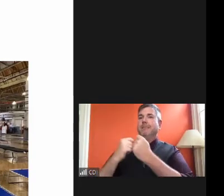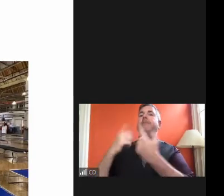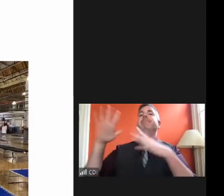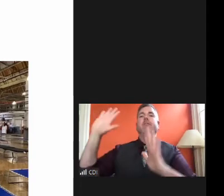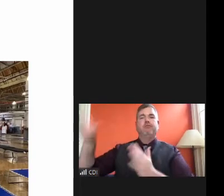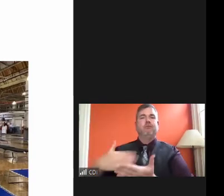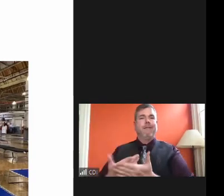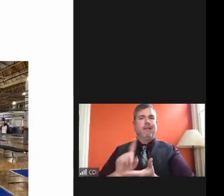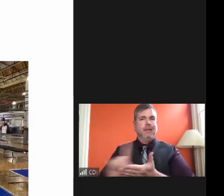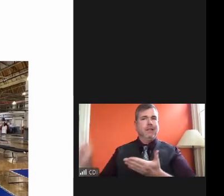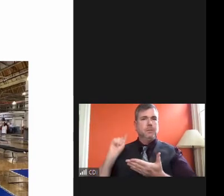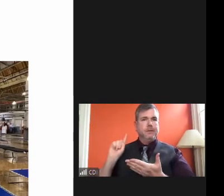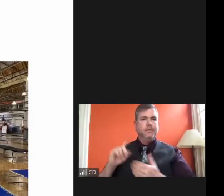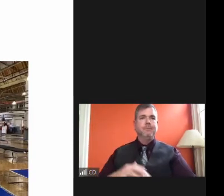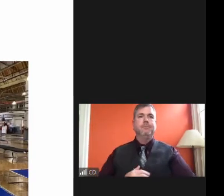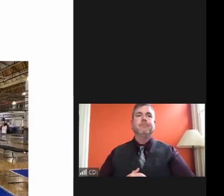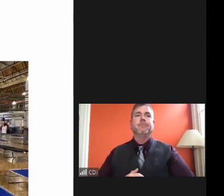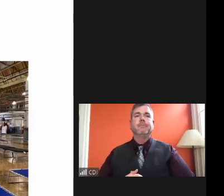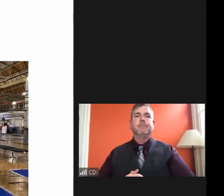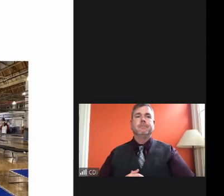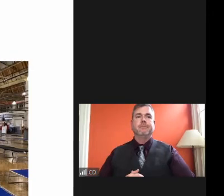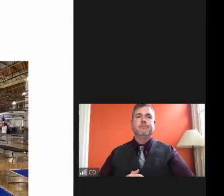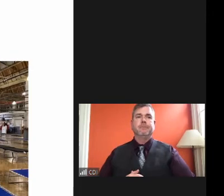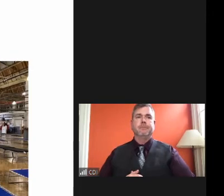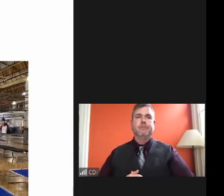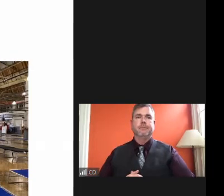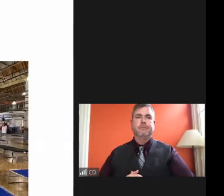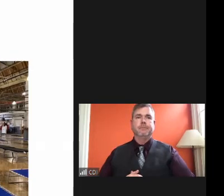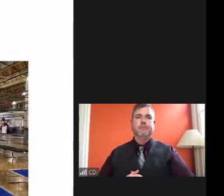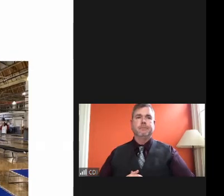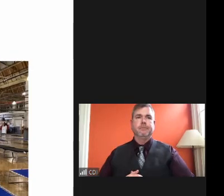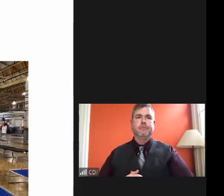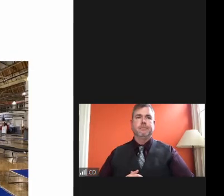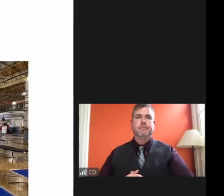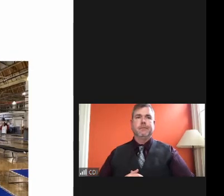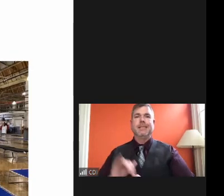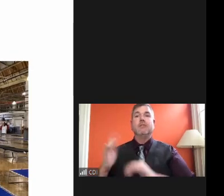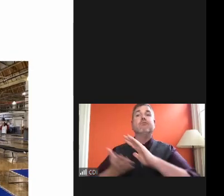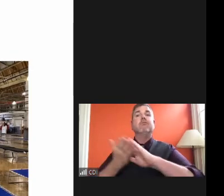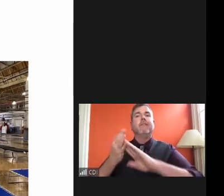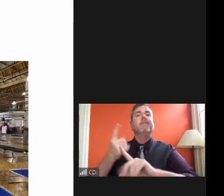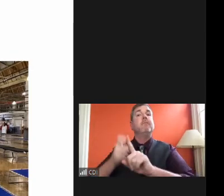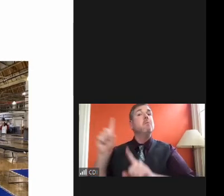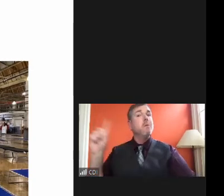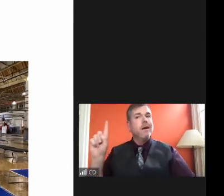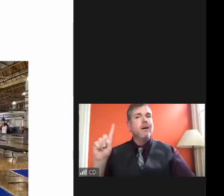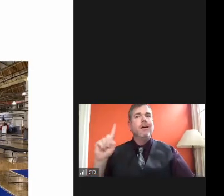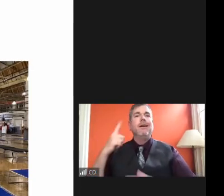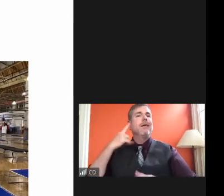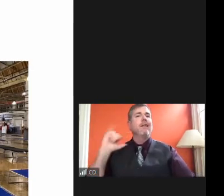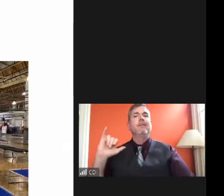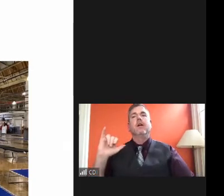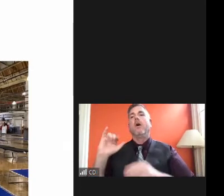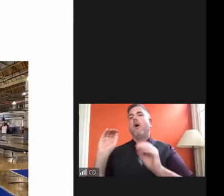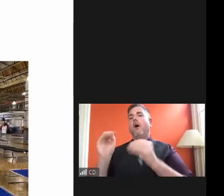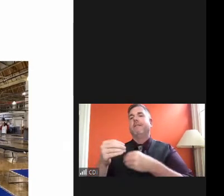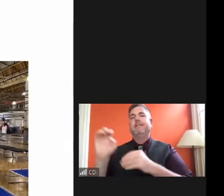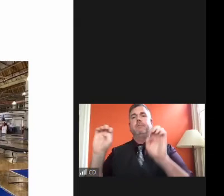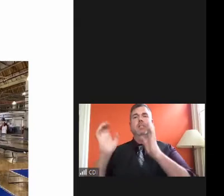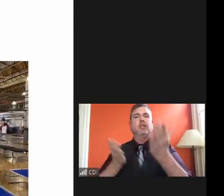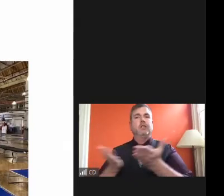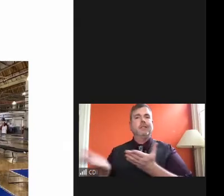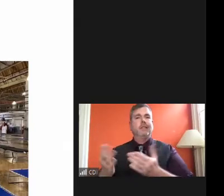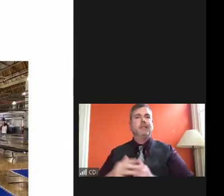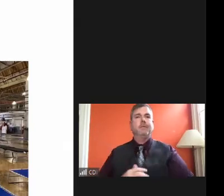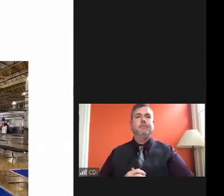Services and Public Health, along with the Department of Corrections and Rehabilitation, entered into a new partnership to